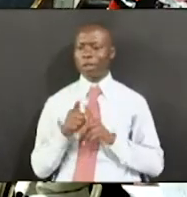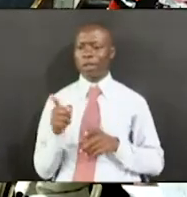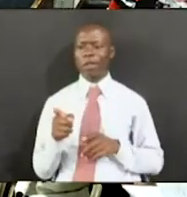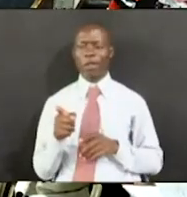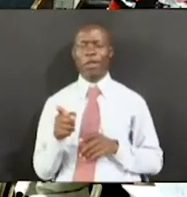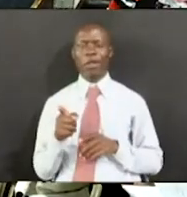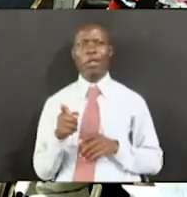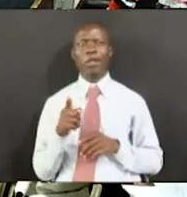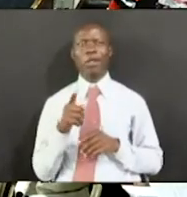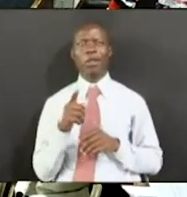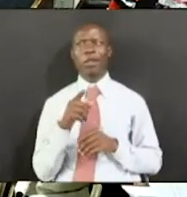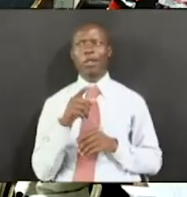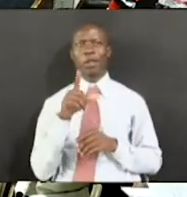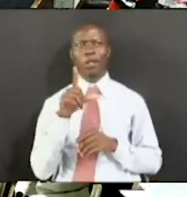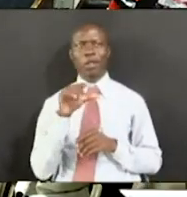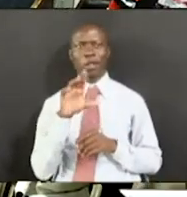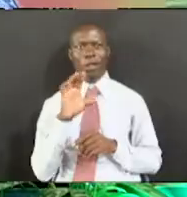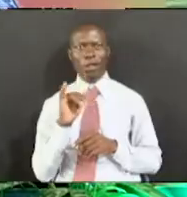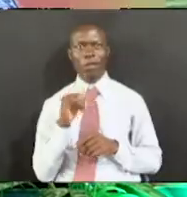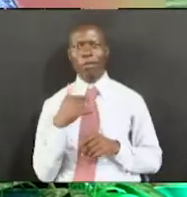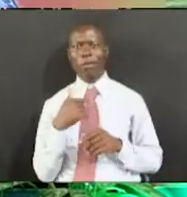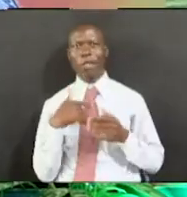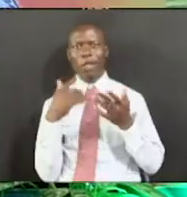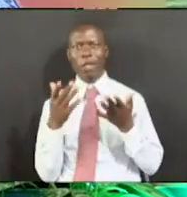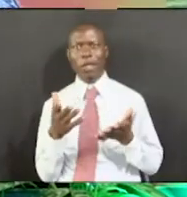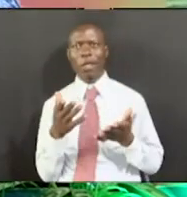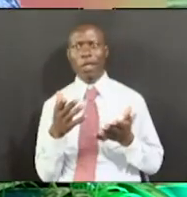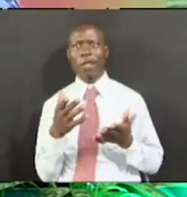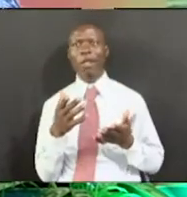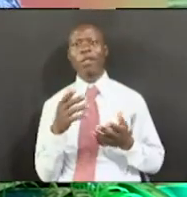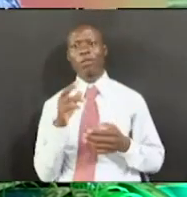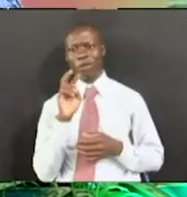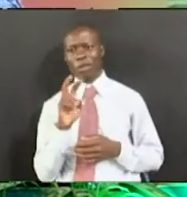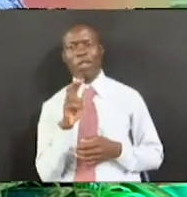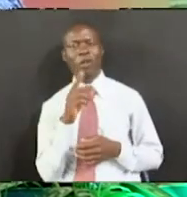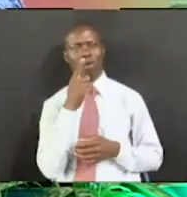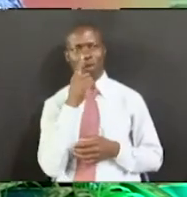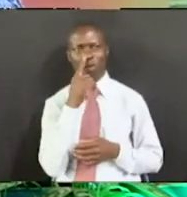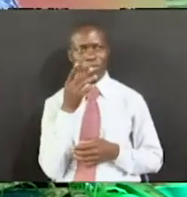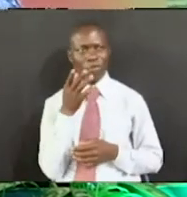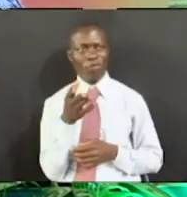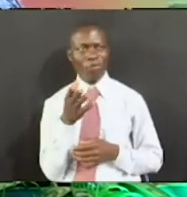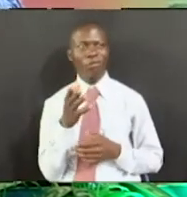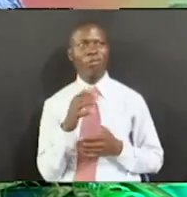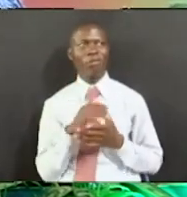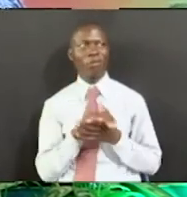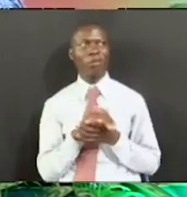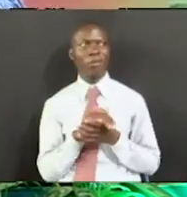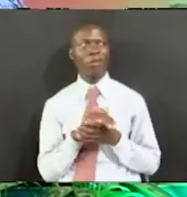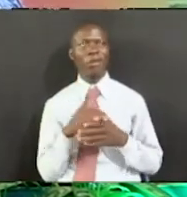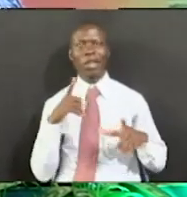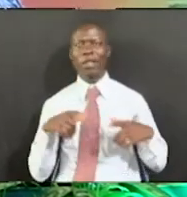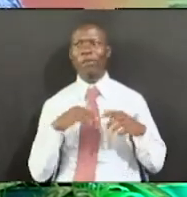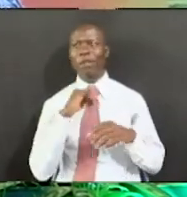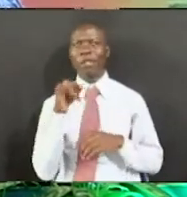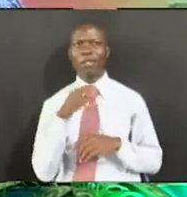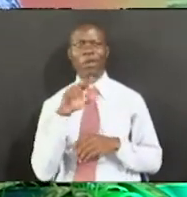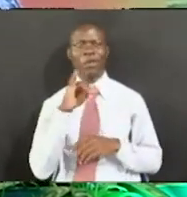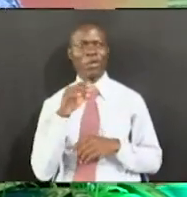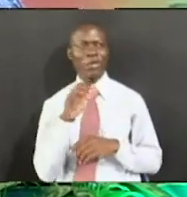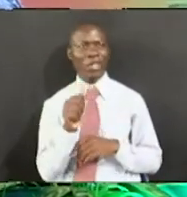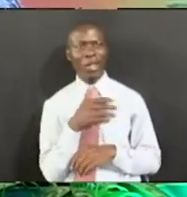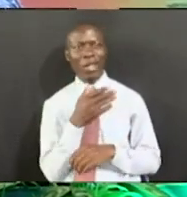Chipsy. And I'm here to see your home and see if maybe in the future we